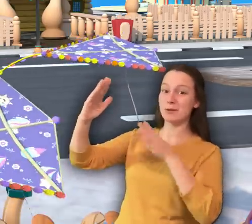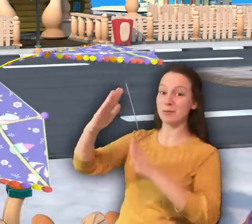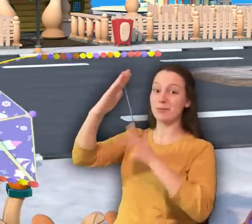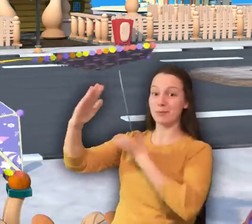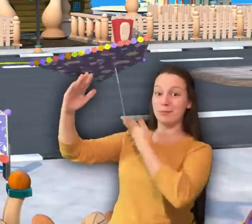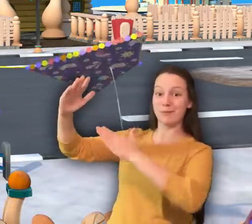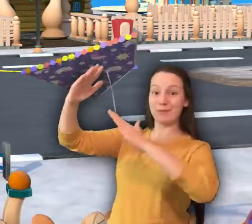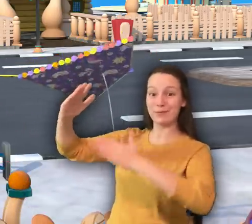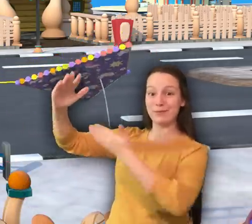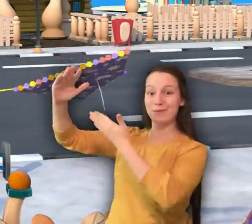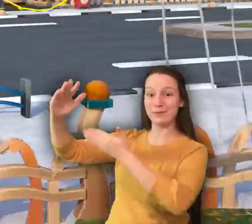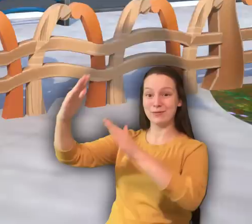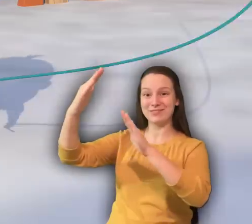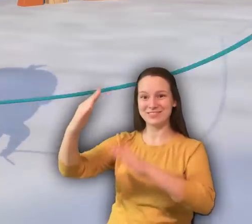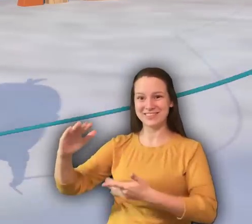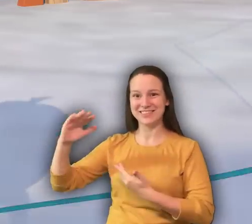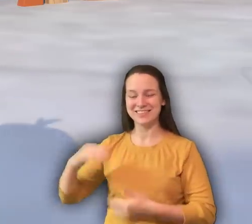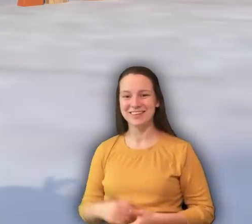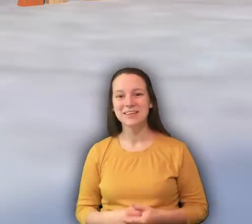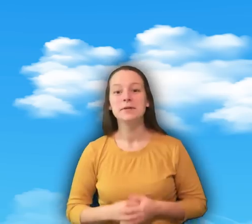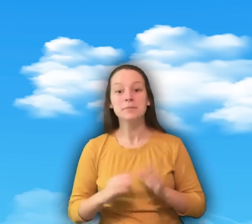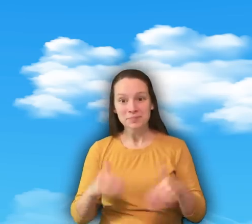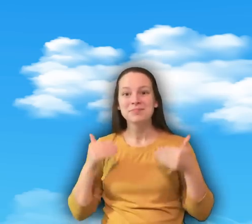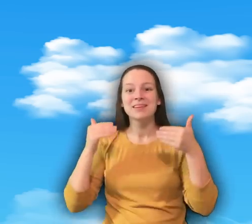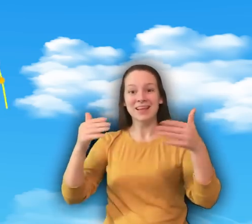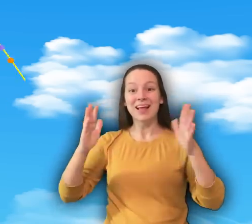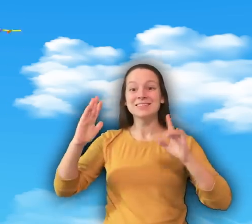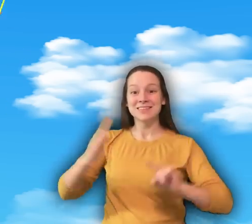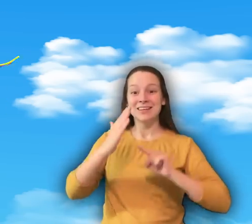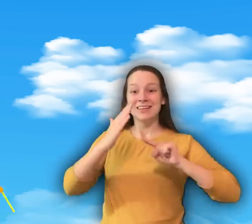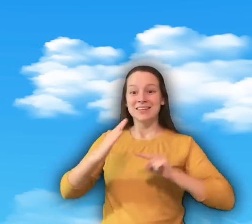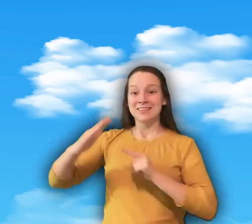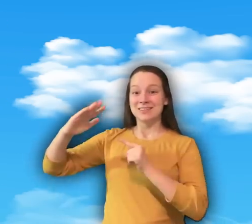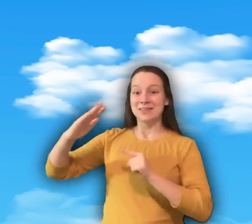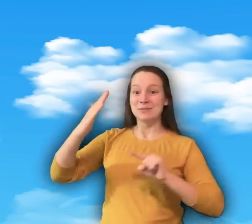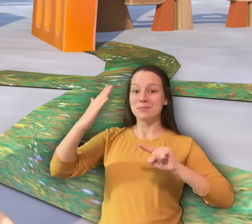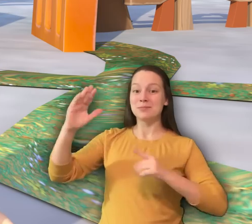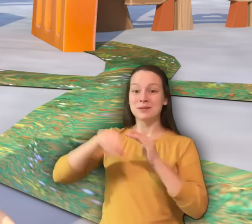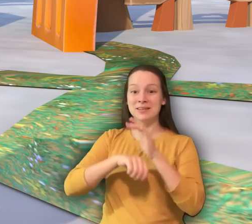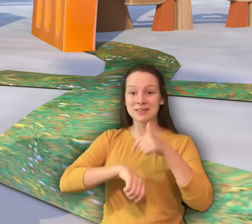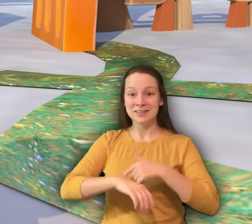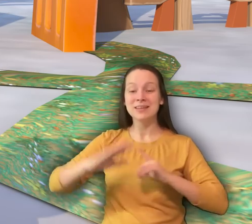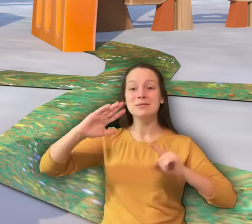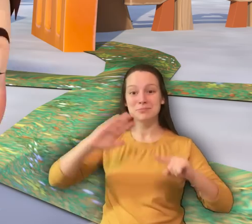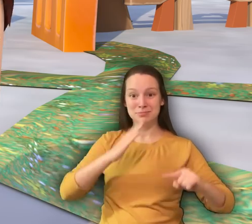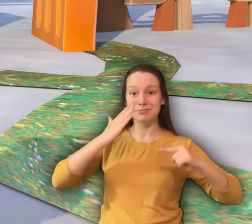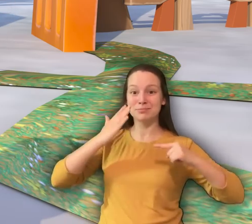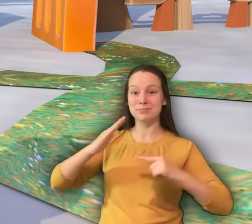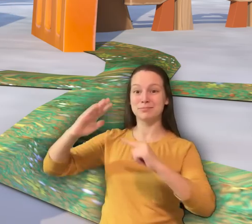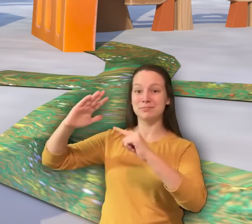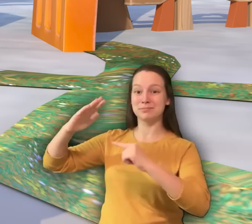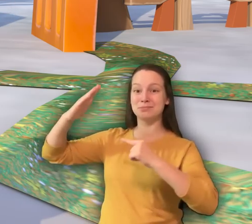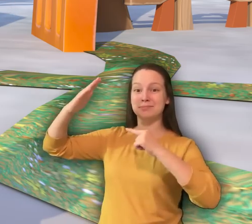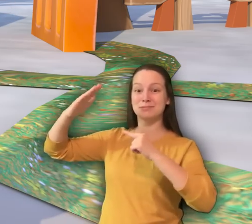hold your kite and low blow blow the wind blows around here we go with the kite to fly up at night